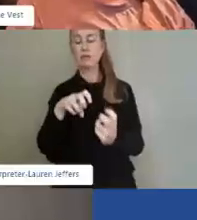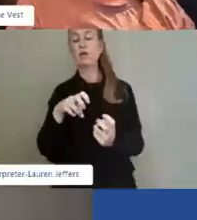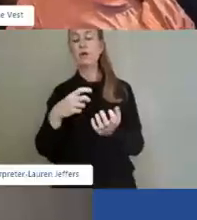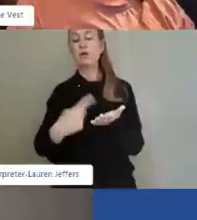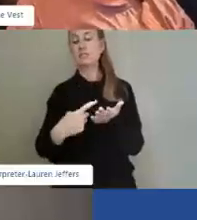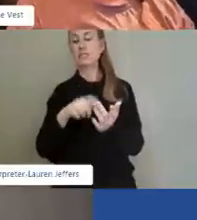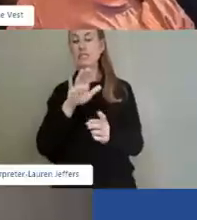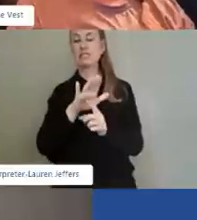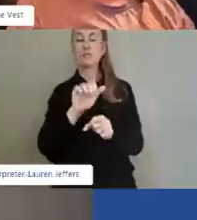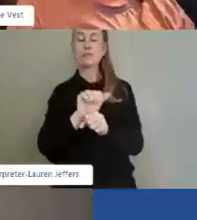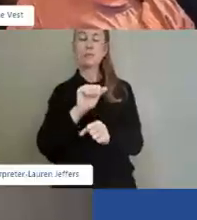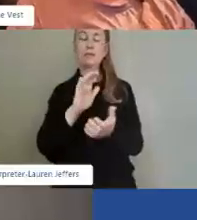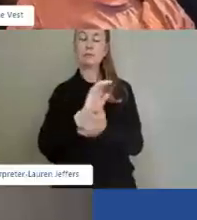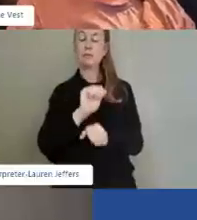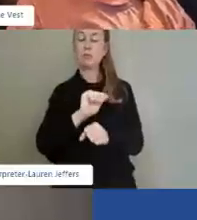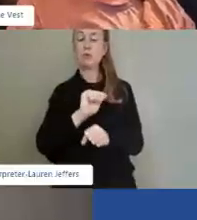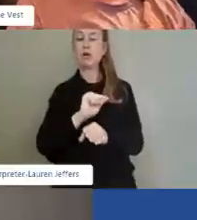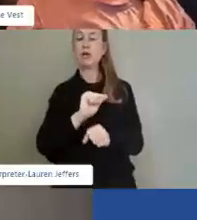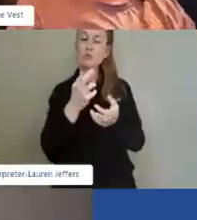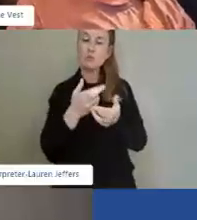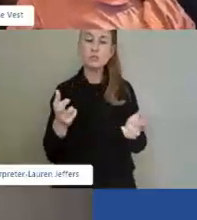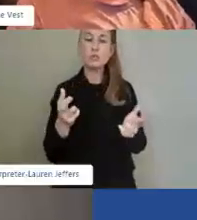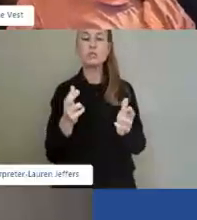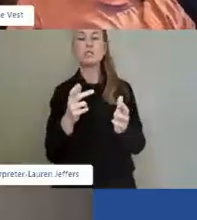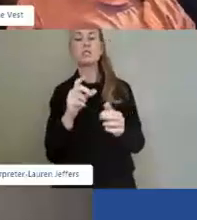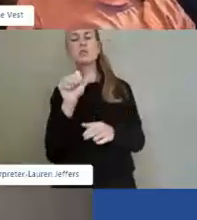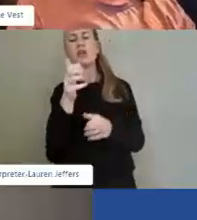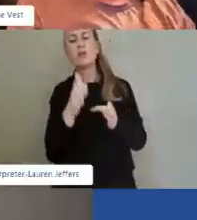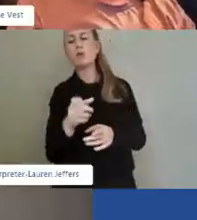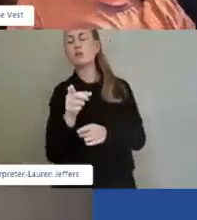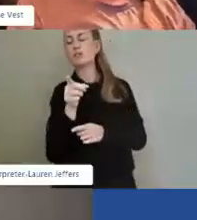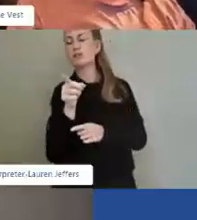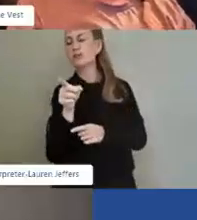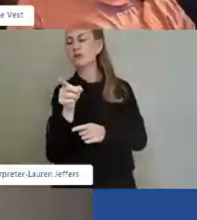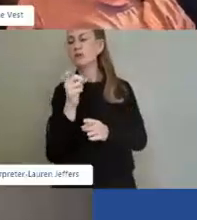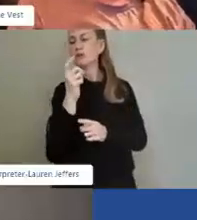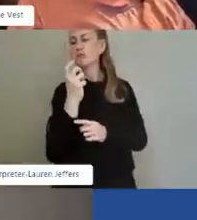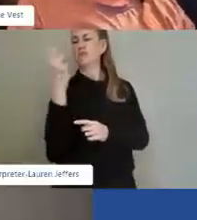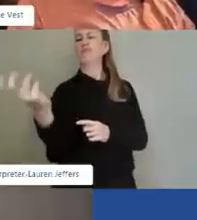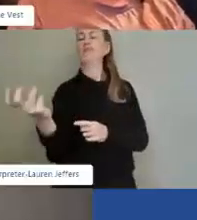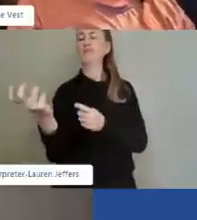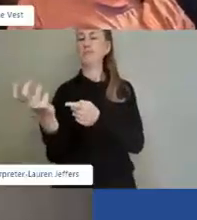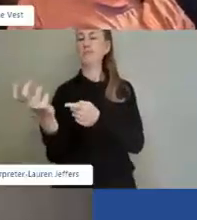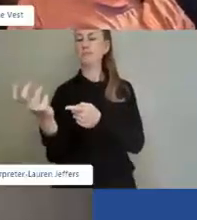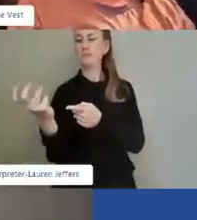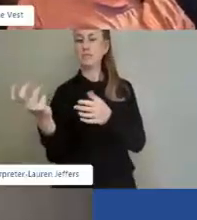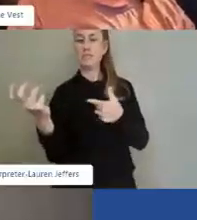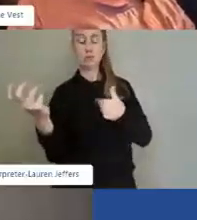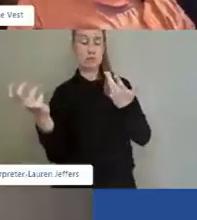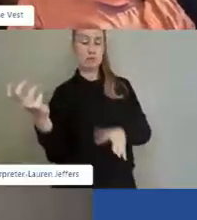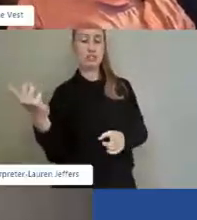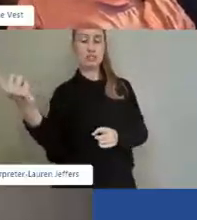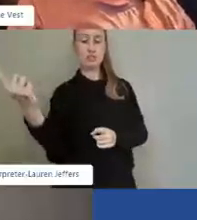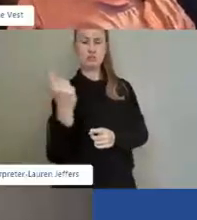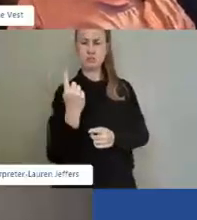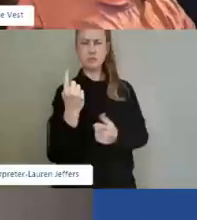getting resources to find out what he was looking for. And there was another person away after got done with that gentleman. He came over and goes, "So